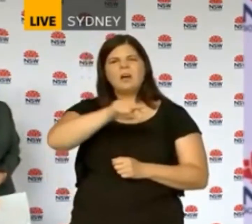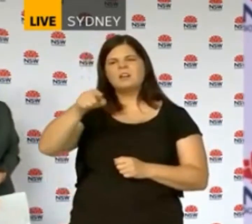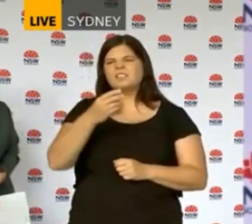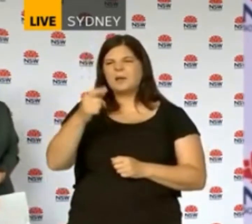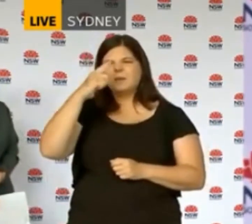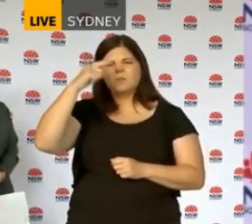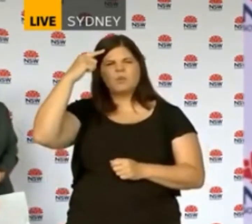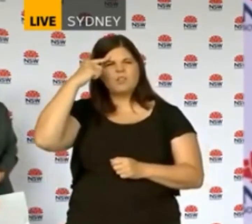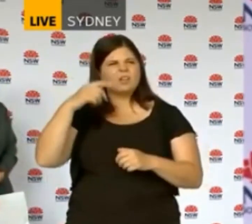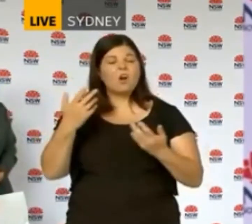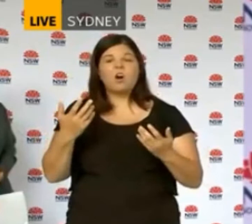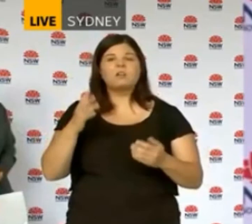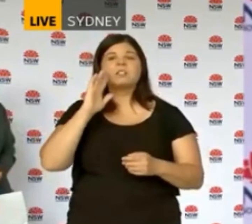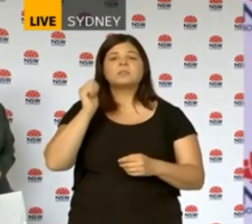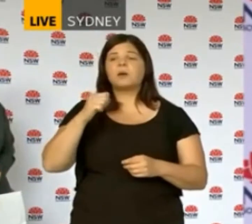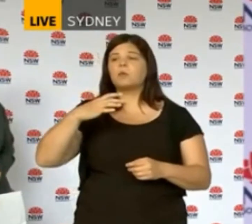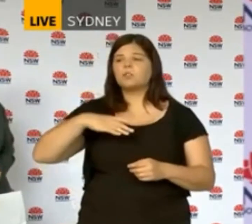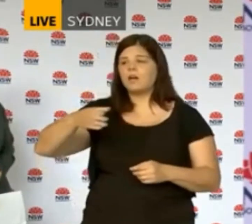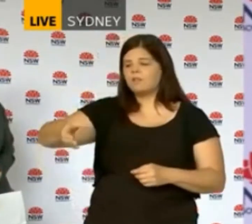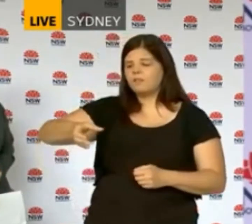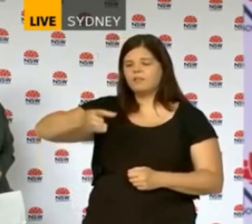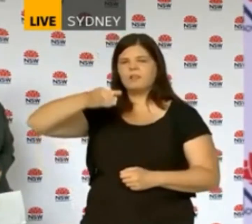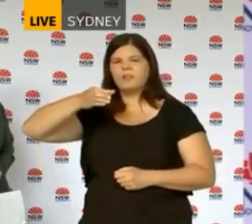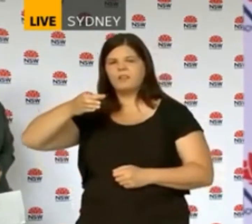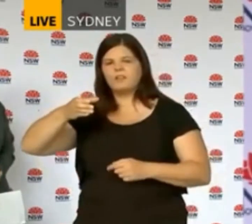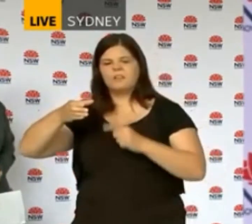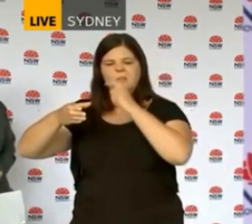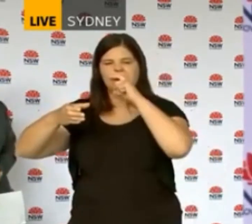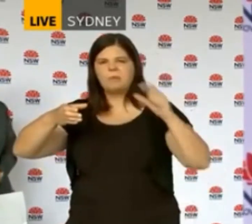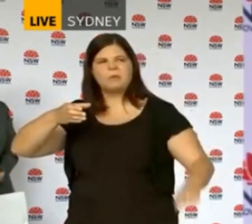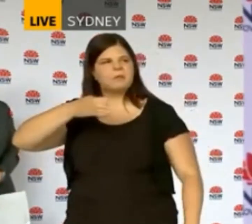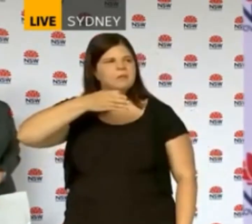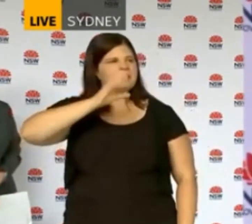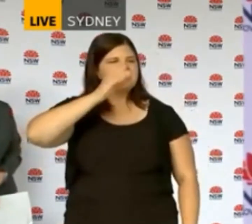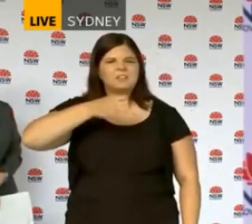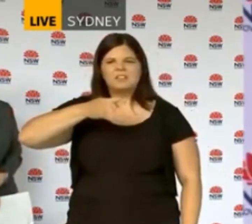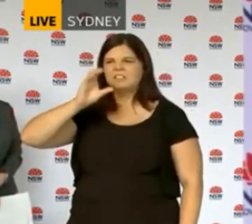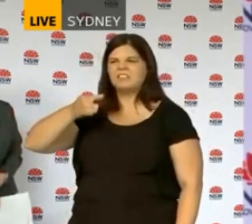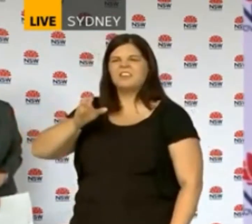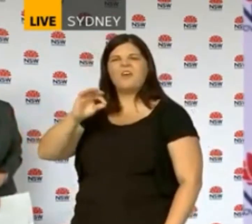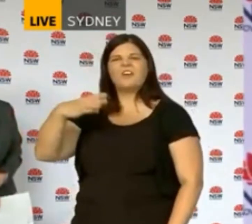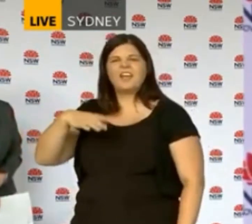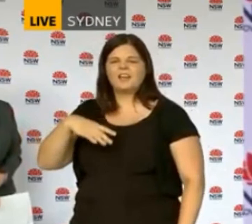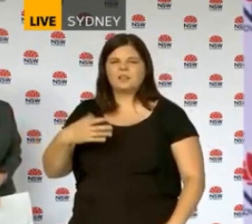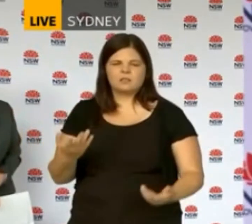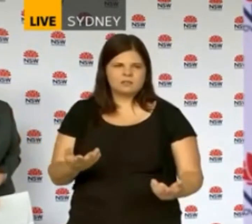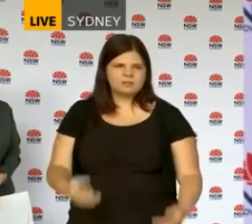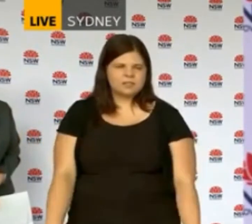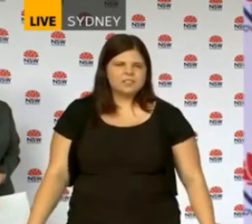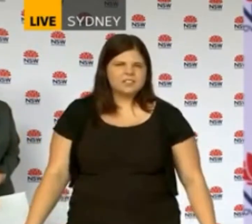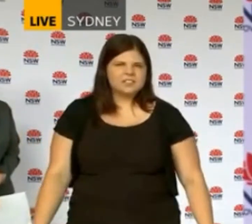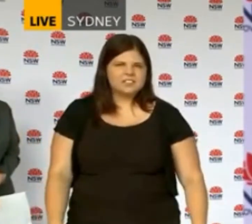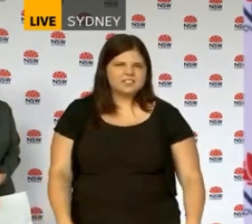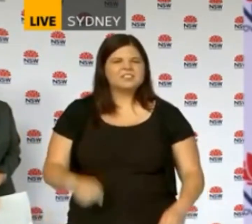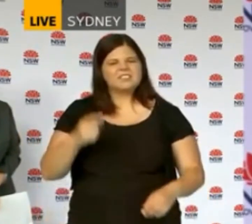having a glass of something in your hand is acceptable as a way to avoid wearing the mask. The only person you're dudding is yourself, and of course you're